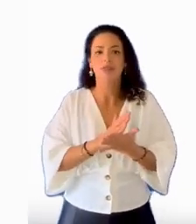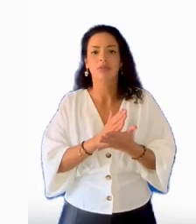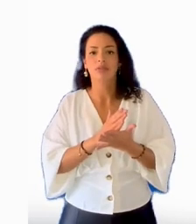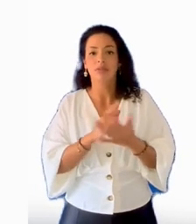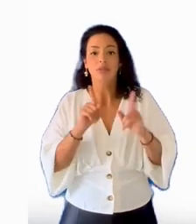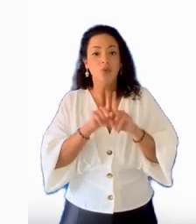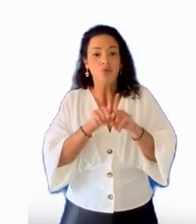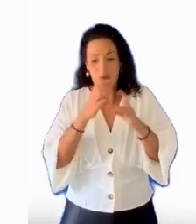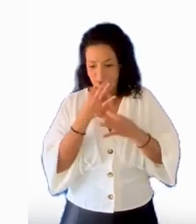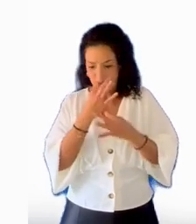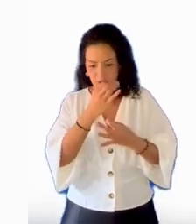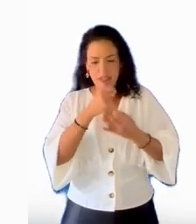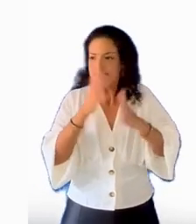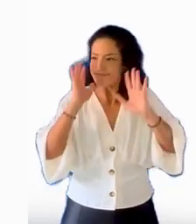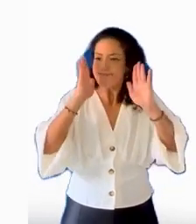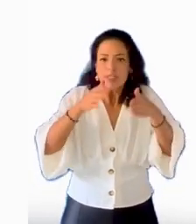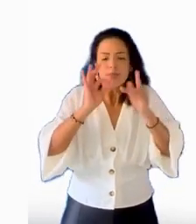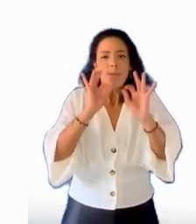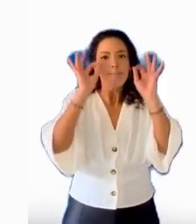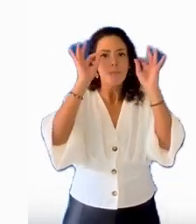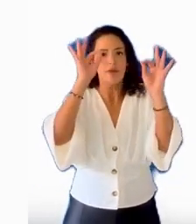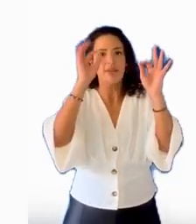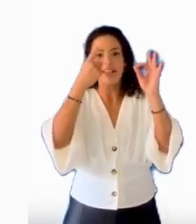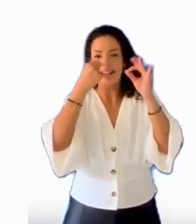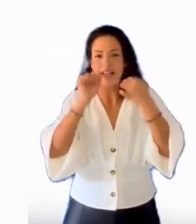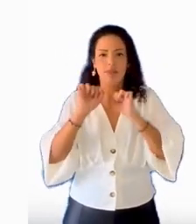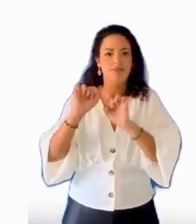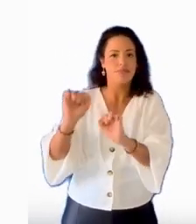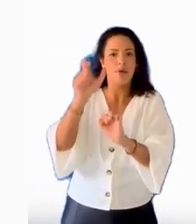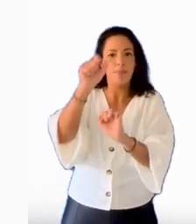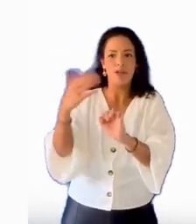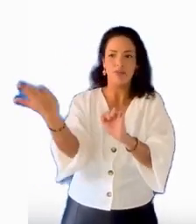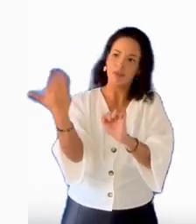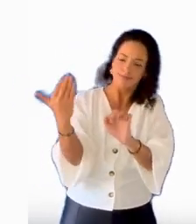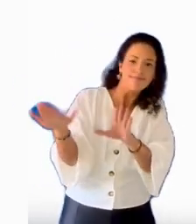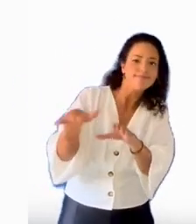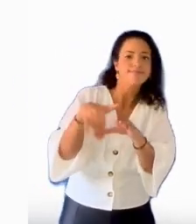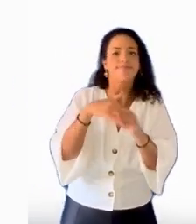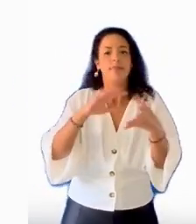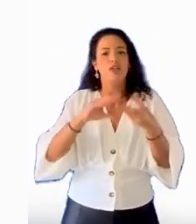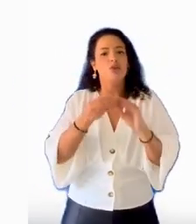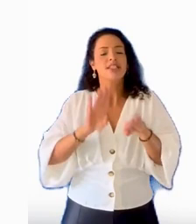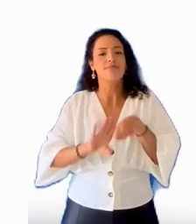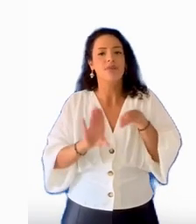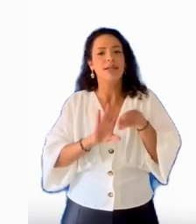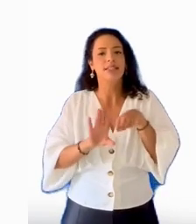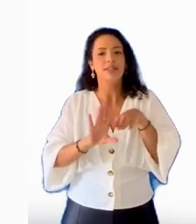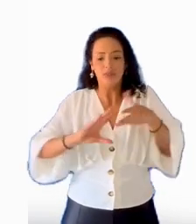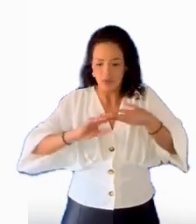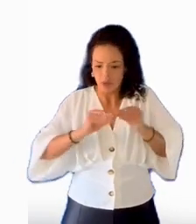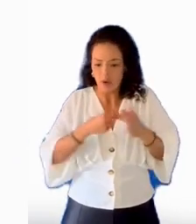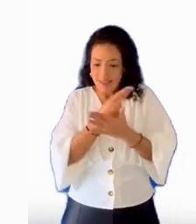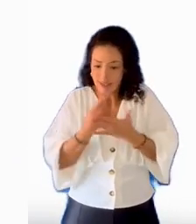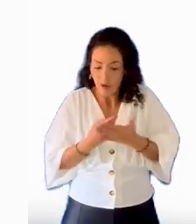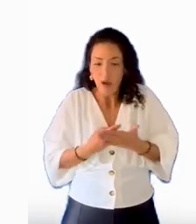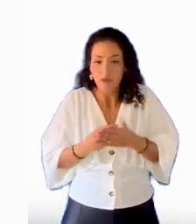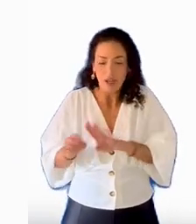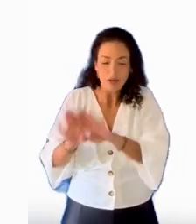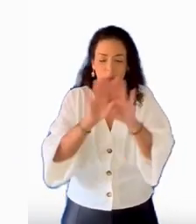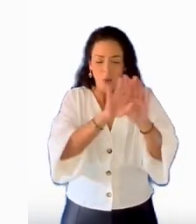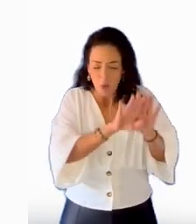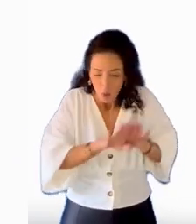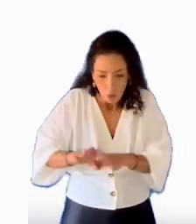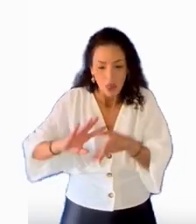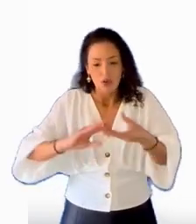for perfectionism, these reactions may prevent someone from participating in creative practice. Making art, and indeed all